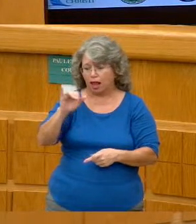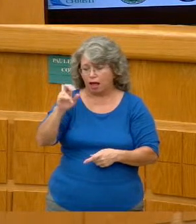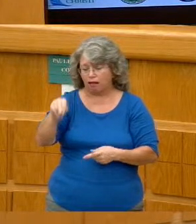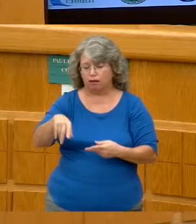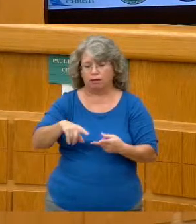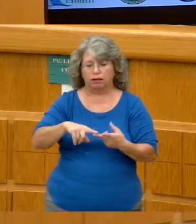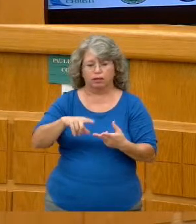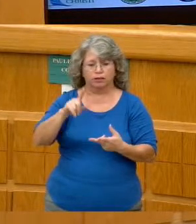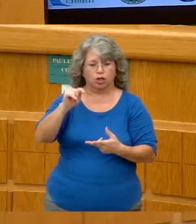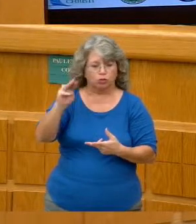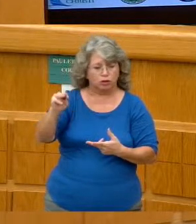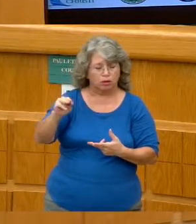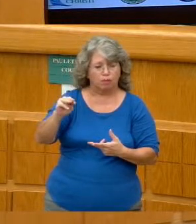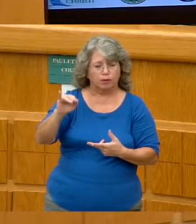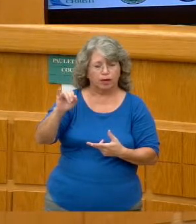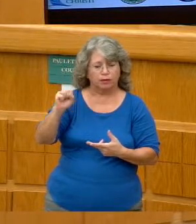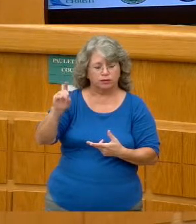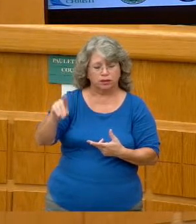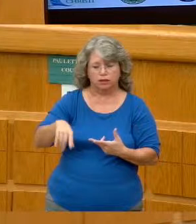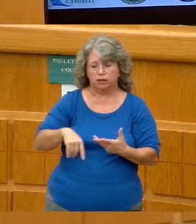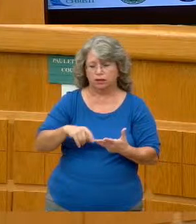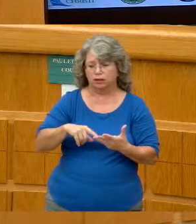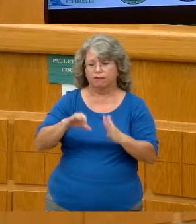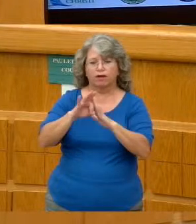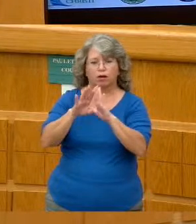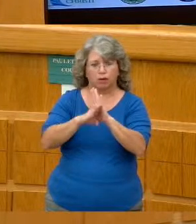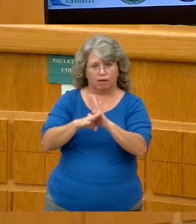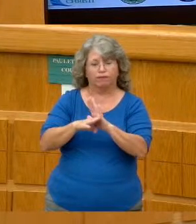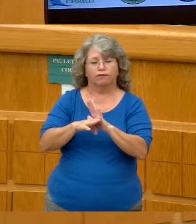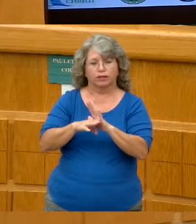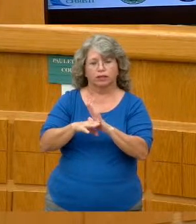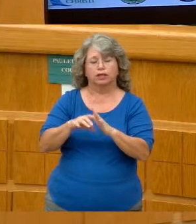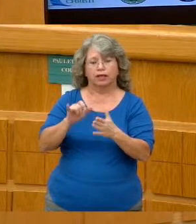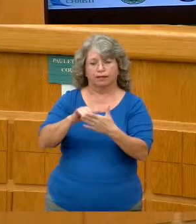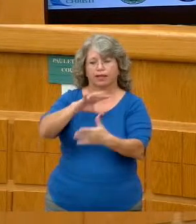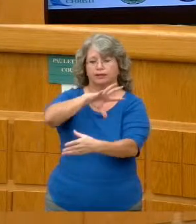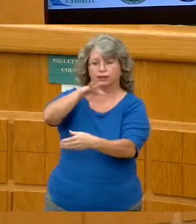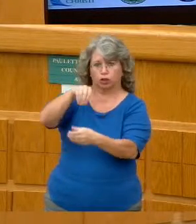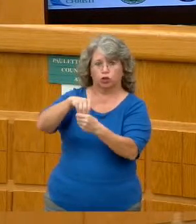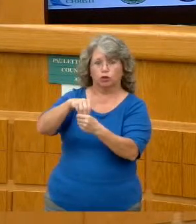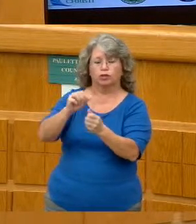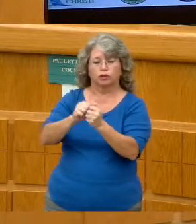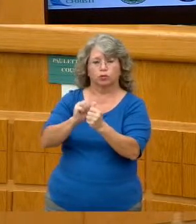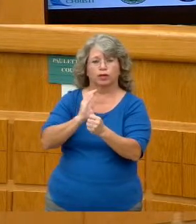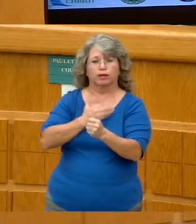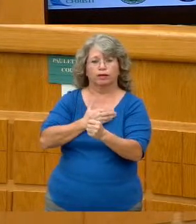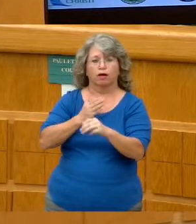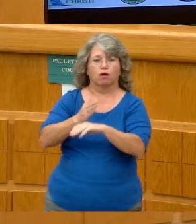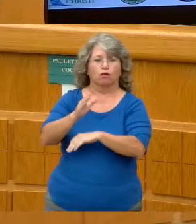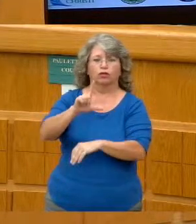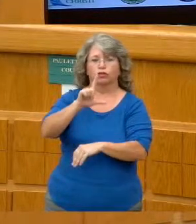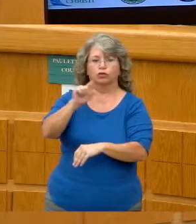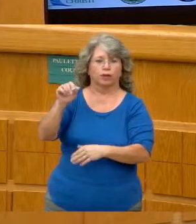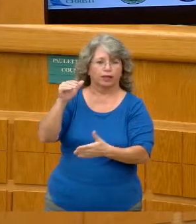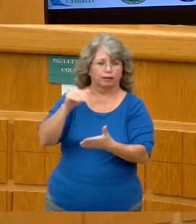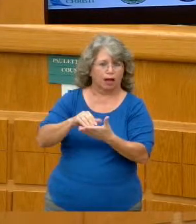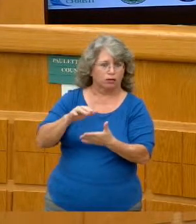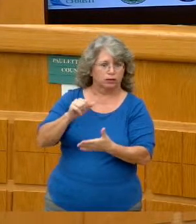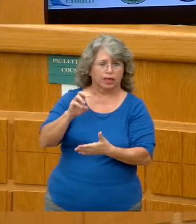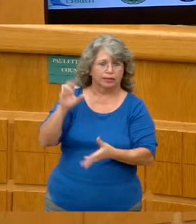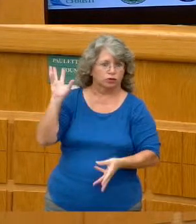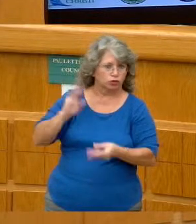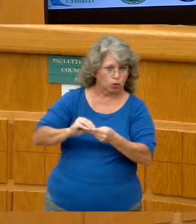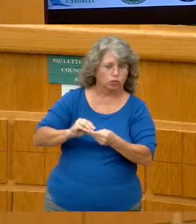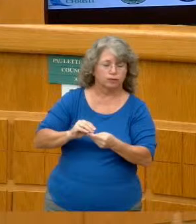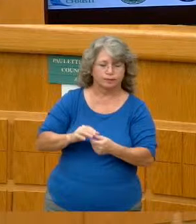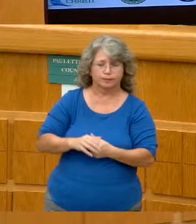Toloso ISD, and Flower Bluff. And so they're included in our over 20,000 cases that we have. And